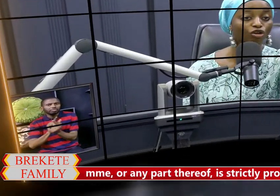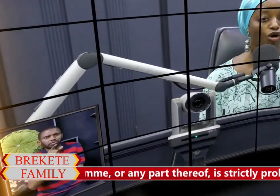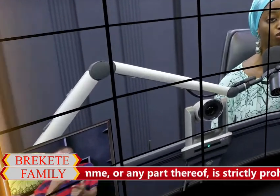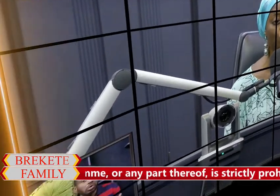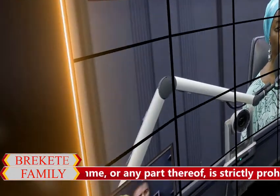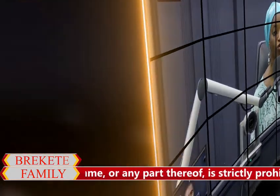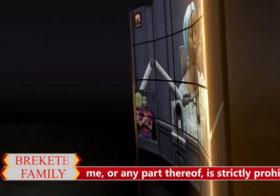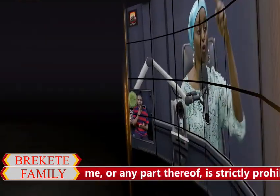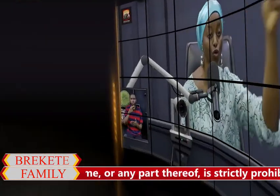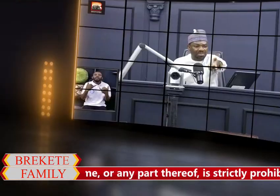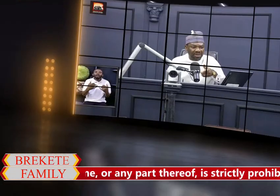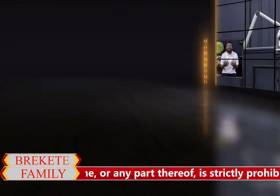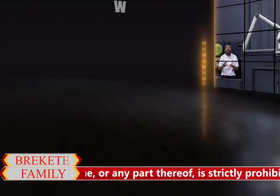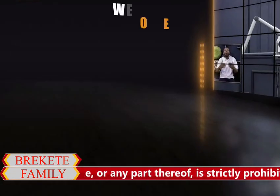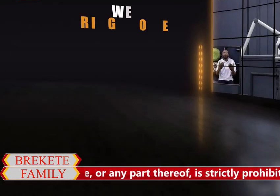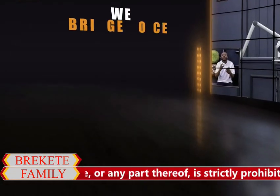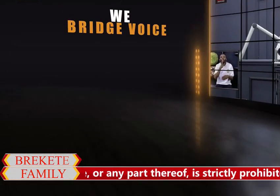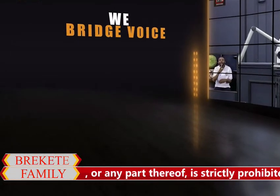n